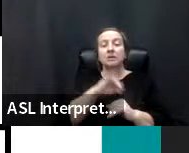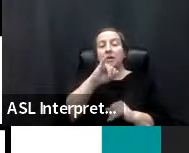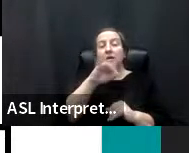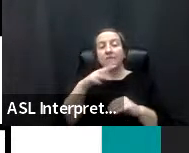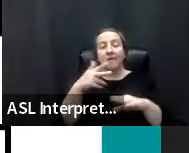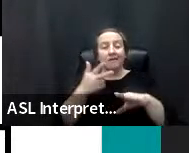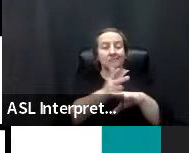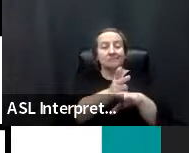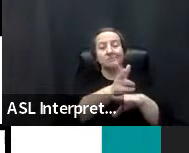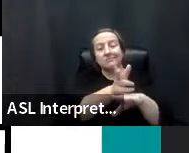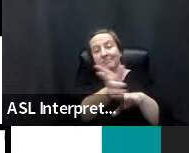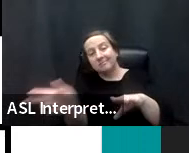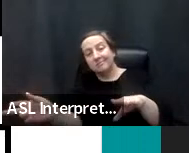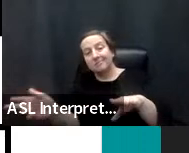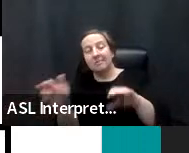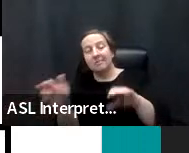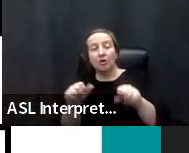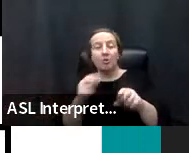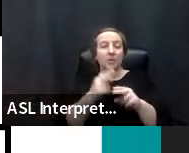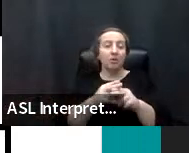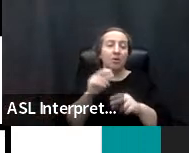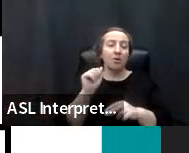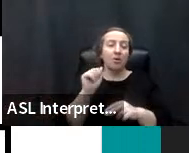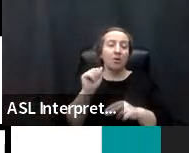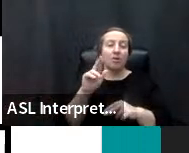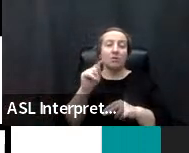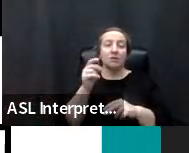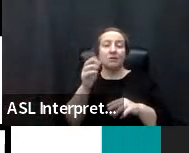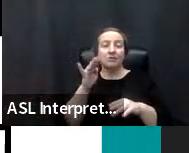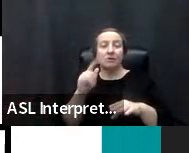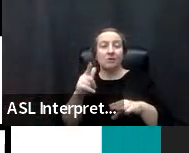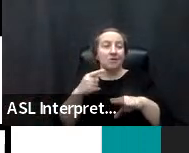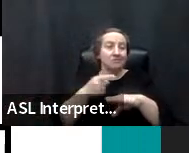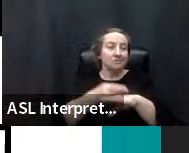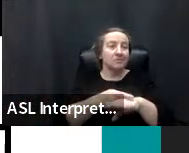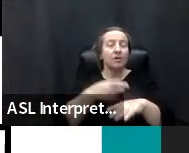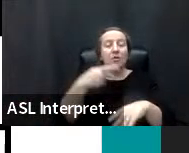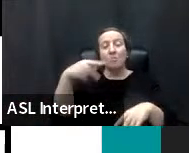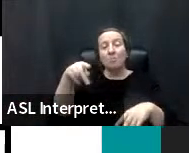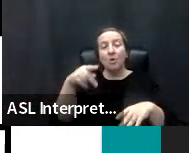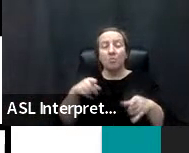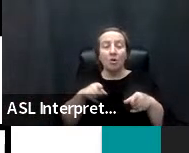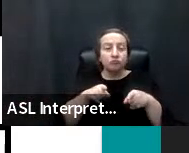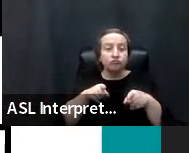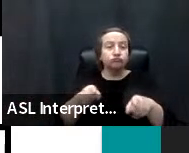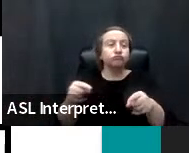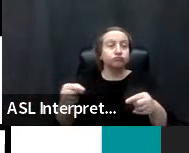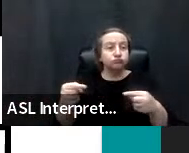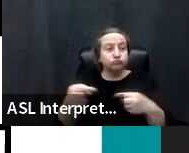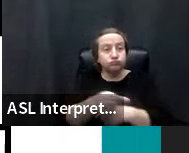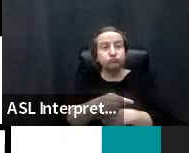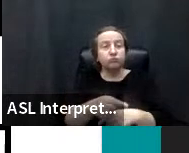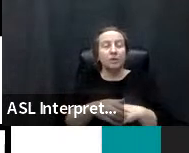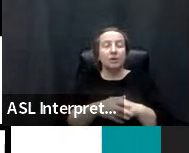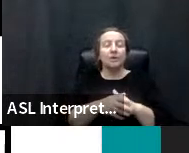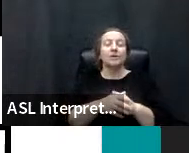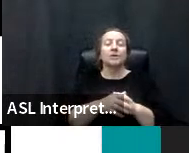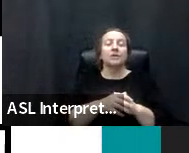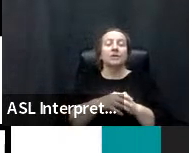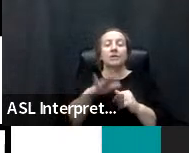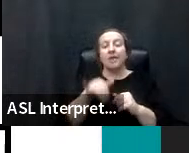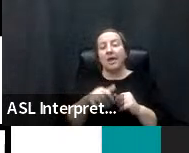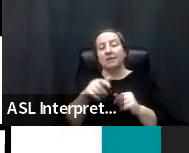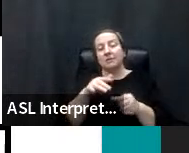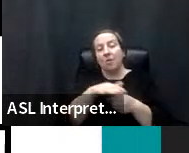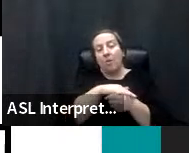be considered arterials. The more purple type streets are intended to be the